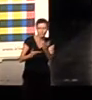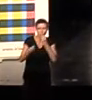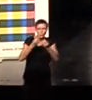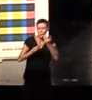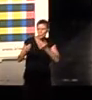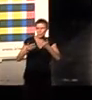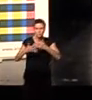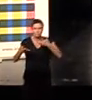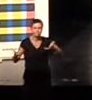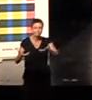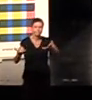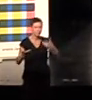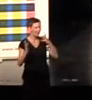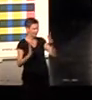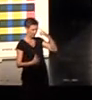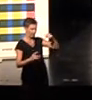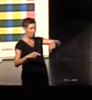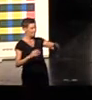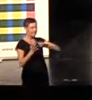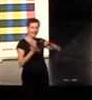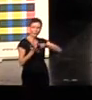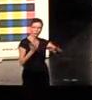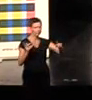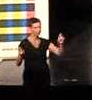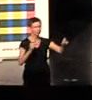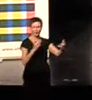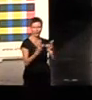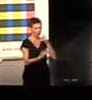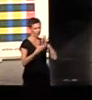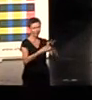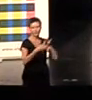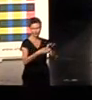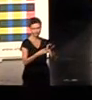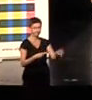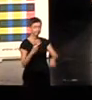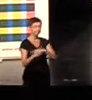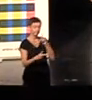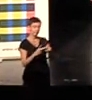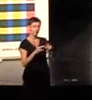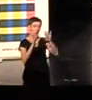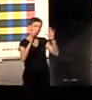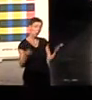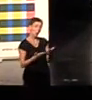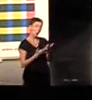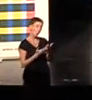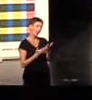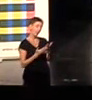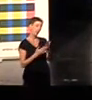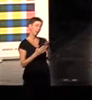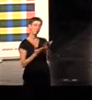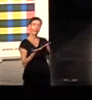a relationship with nature second global social inequality